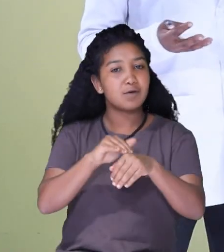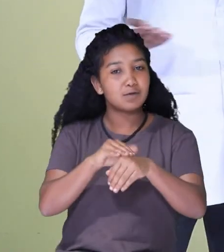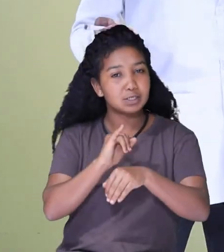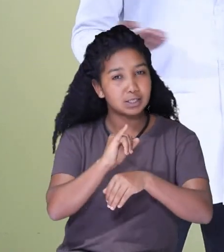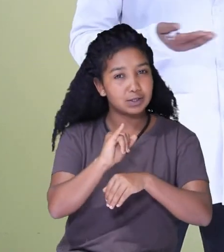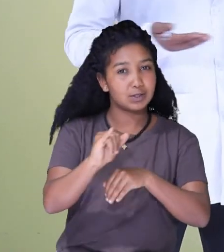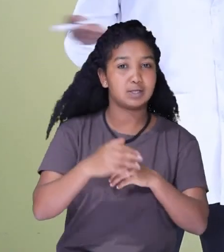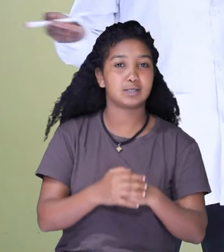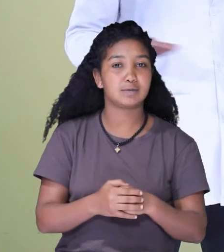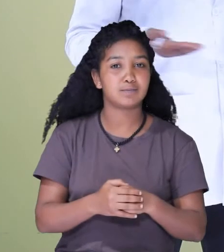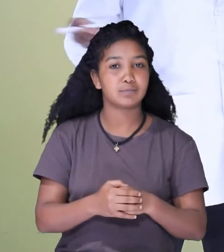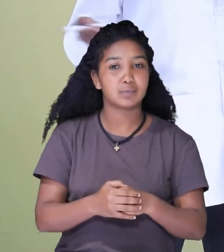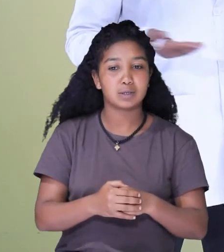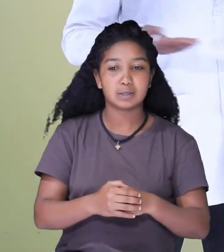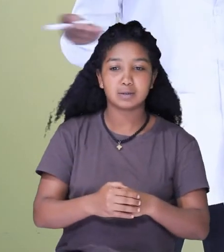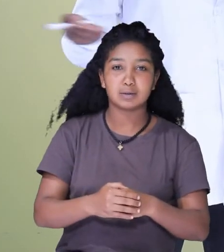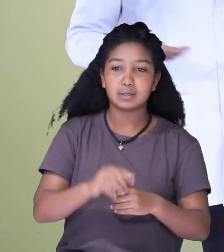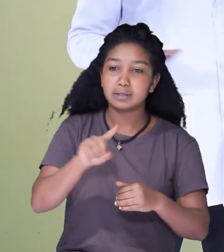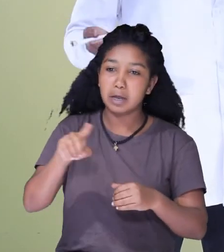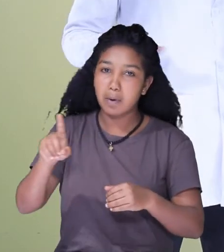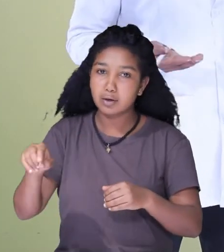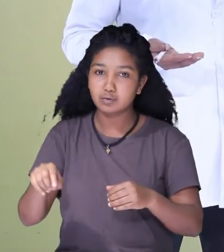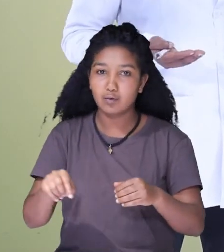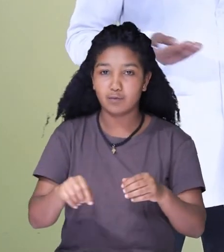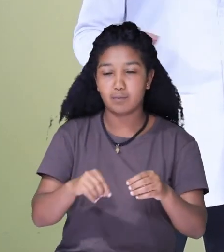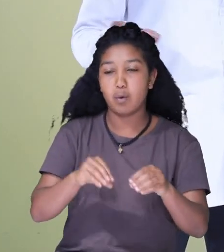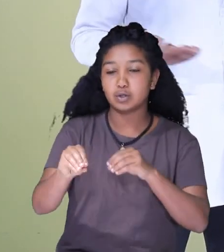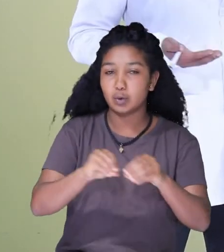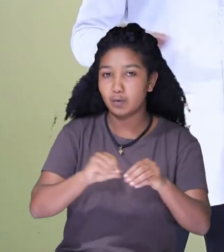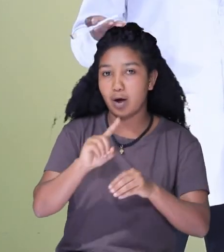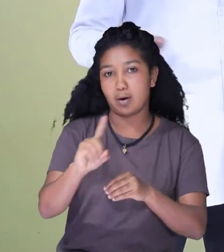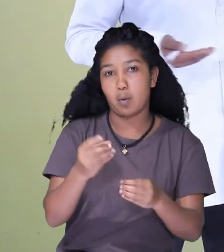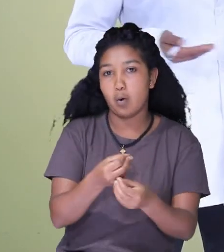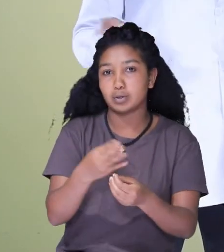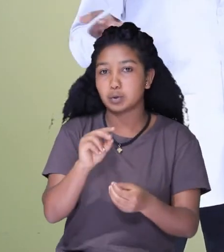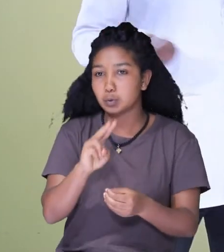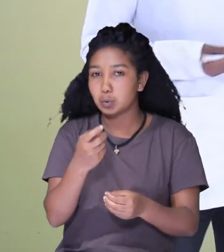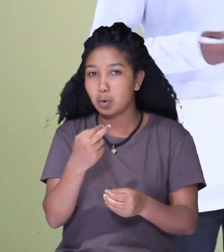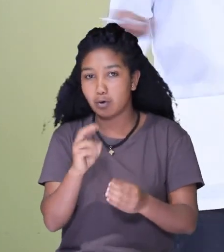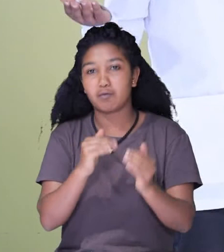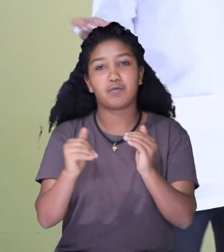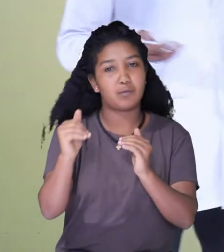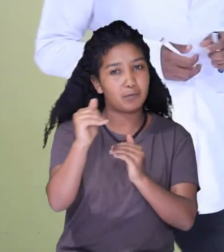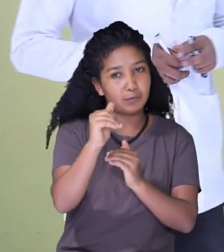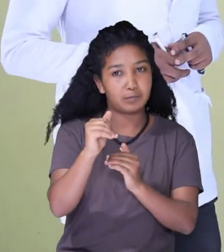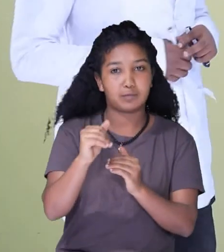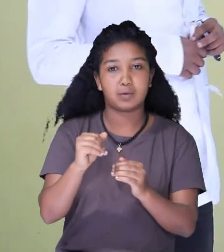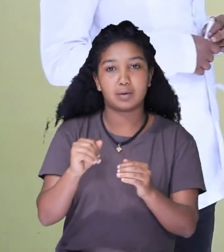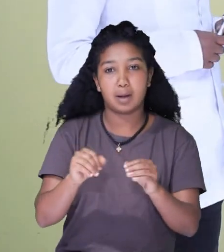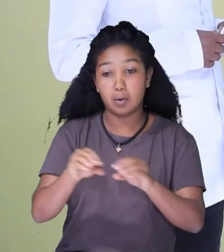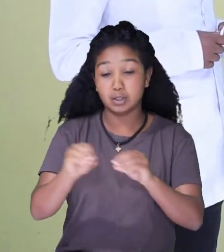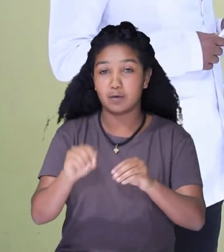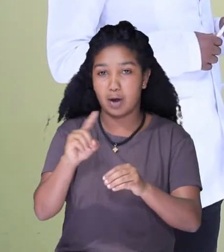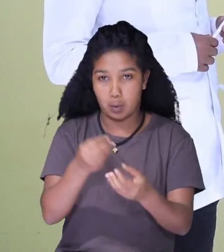vibration is disturbance of motion of an object or to and fro motion of